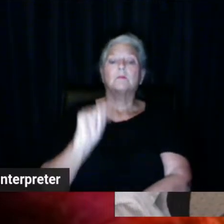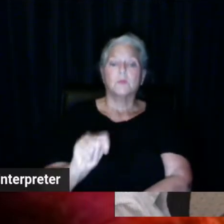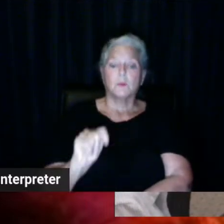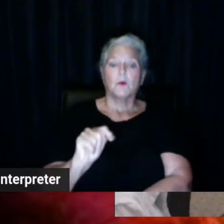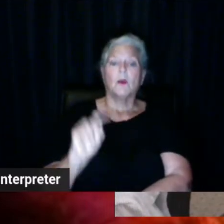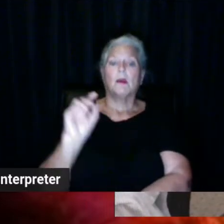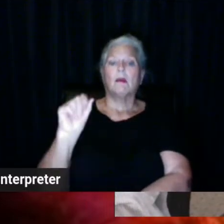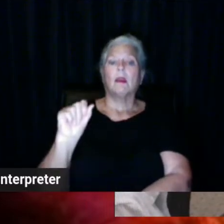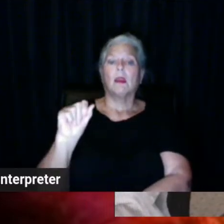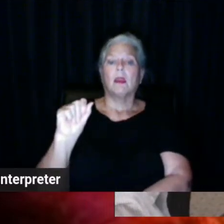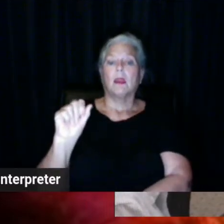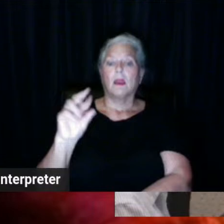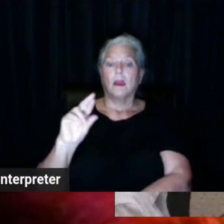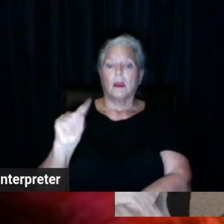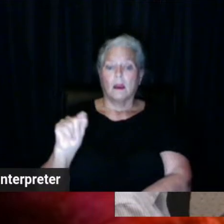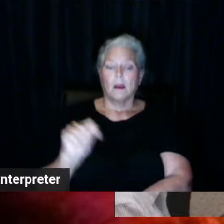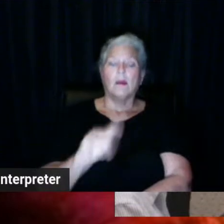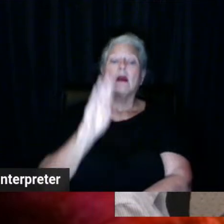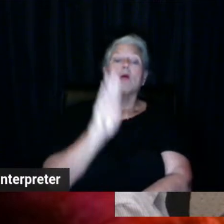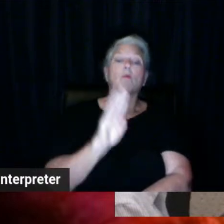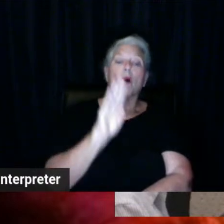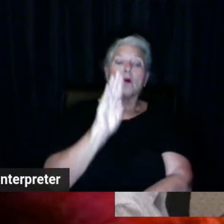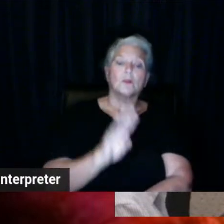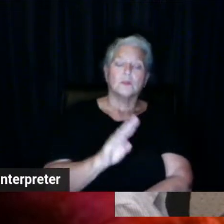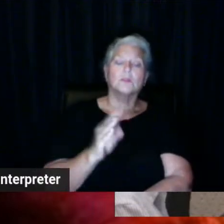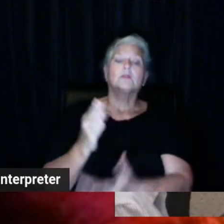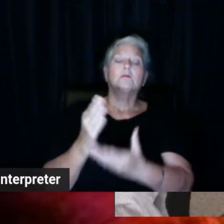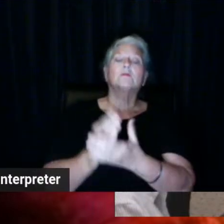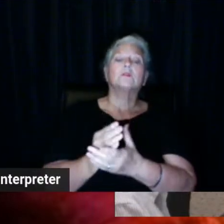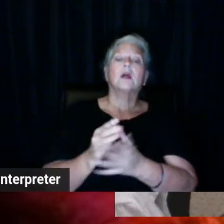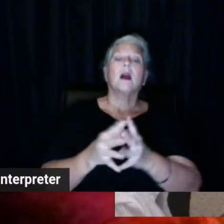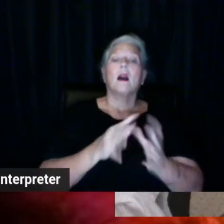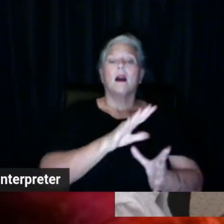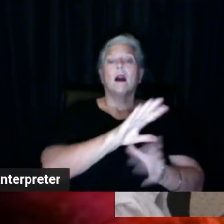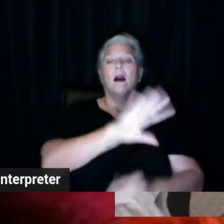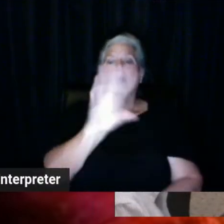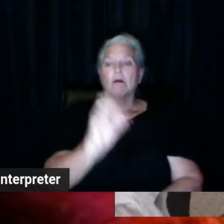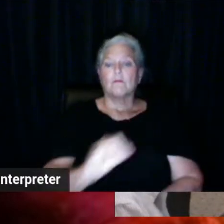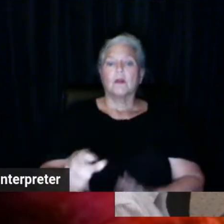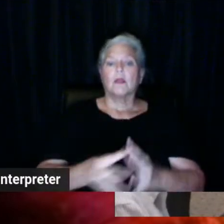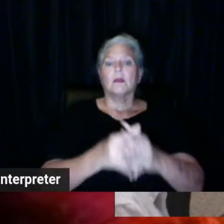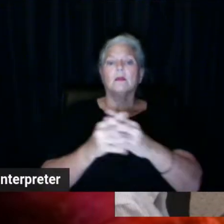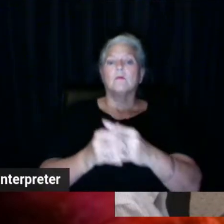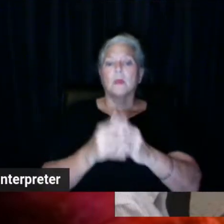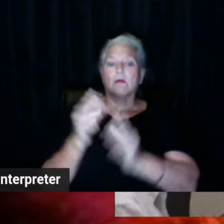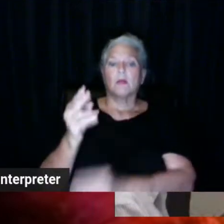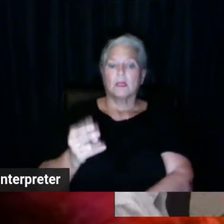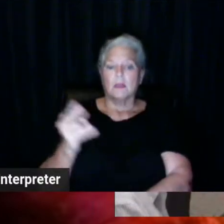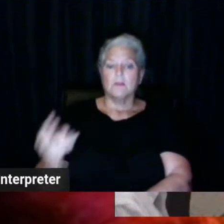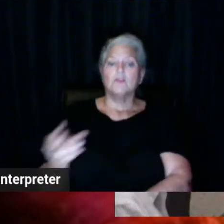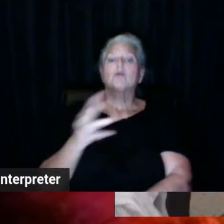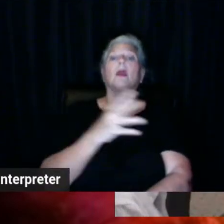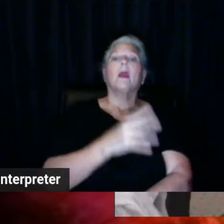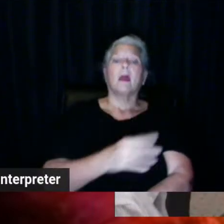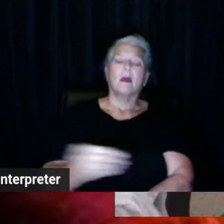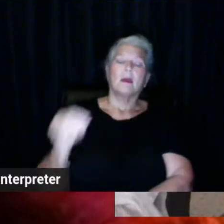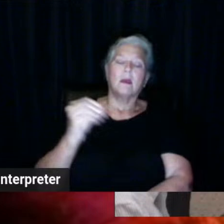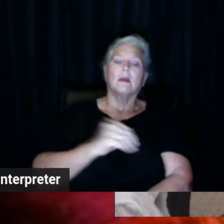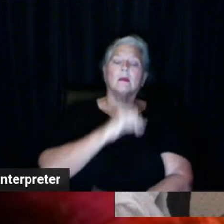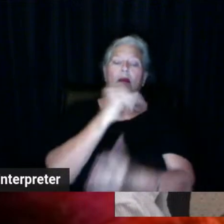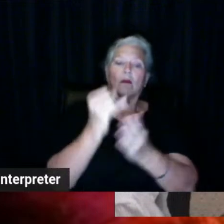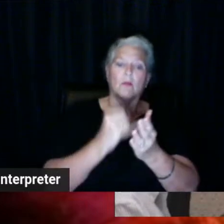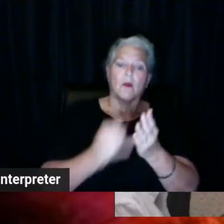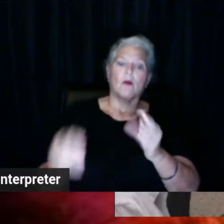Boston's Museum of African American History, and the Worcester Art Museum. So we're in good company. The second of the